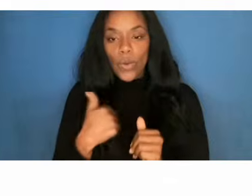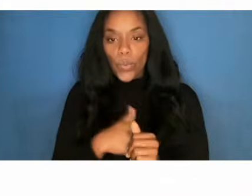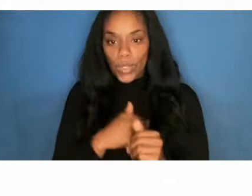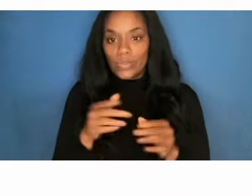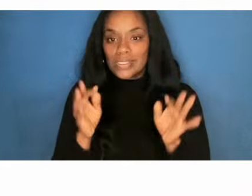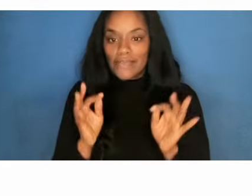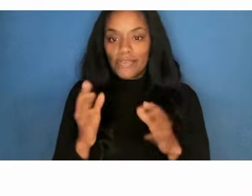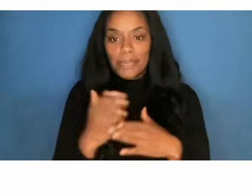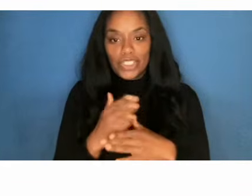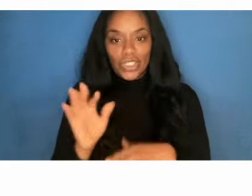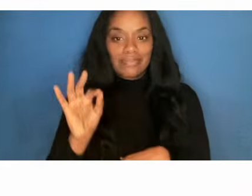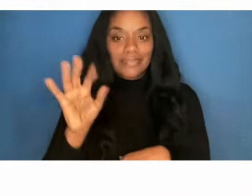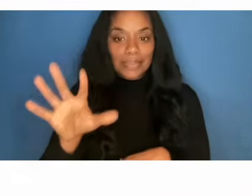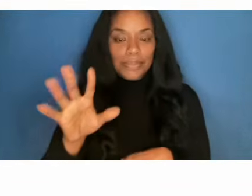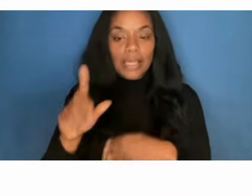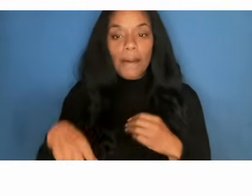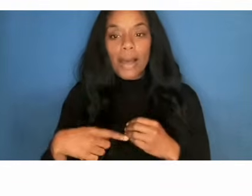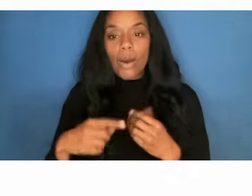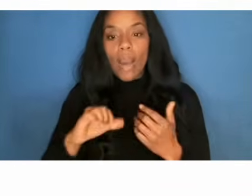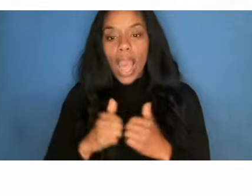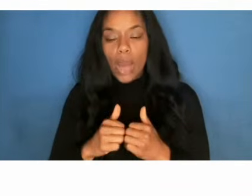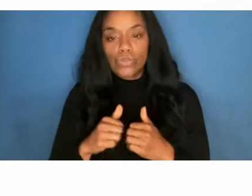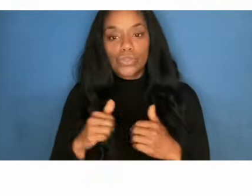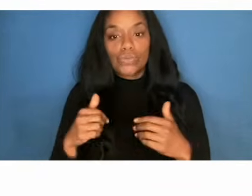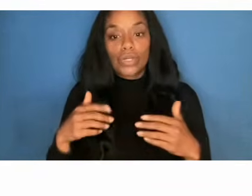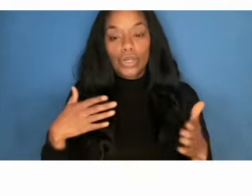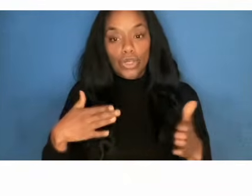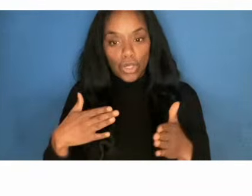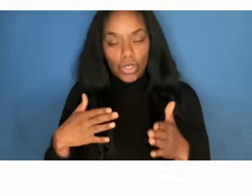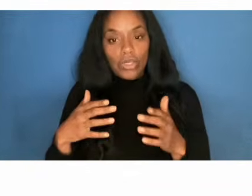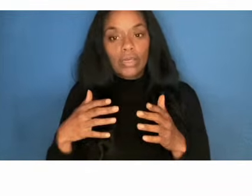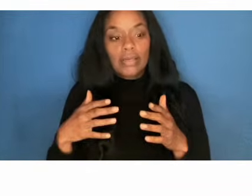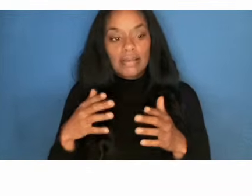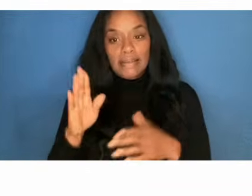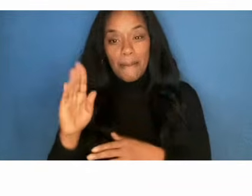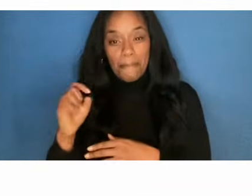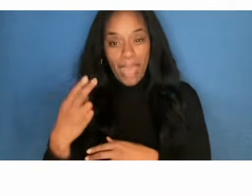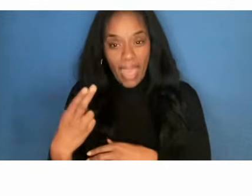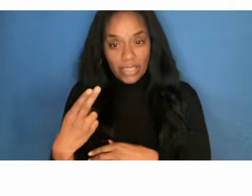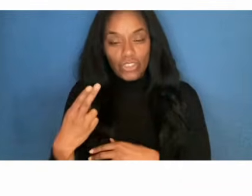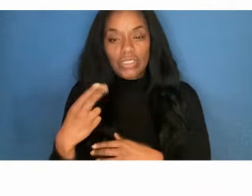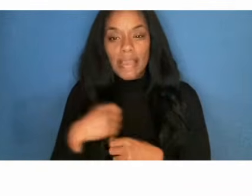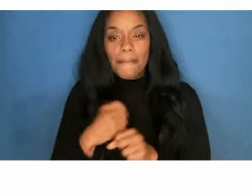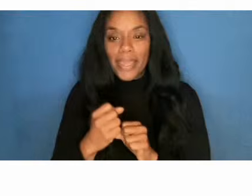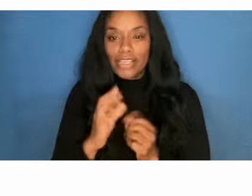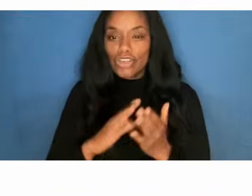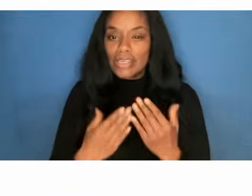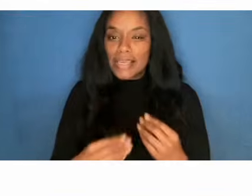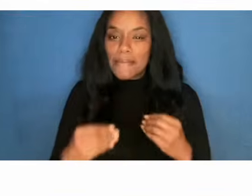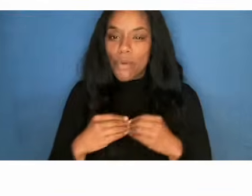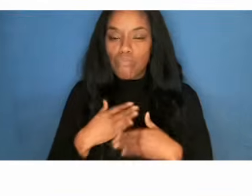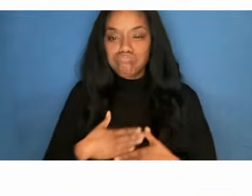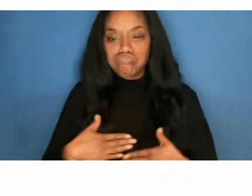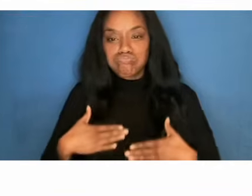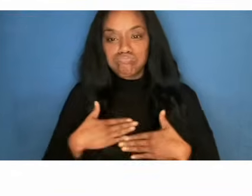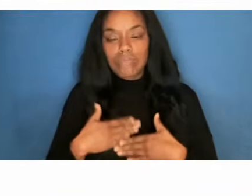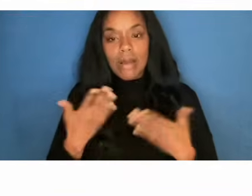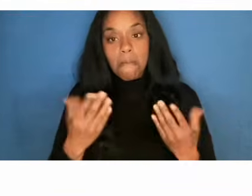some tips on how to batch and just make cooking a little bit more enjoyable, more efficient,